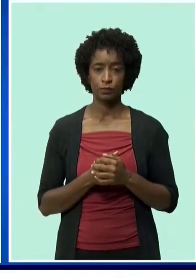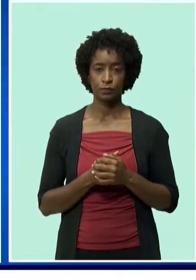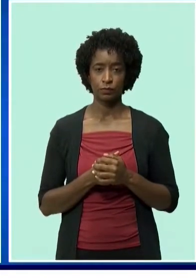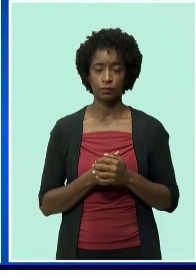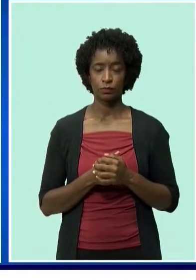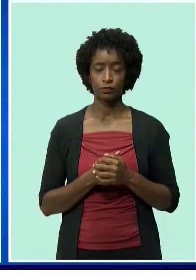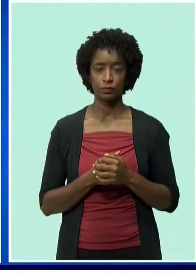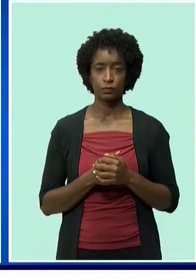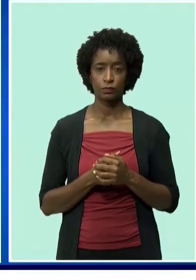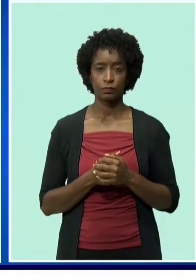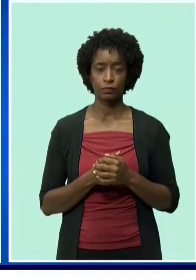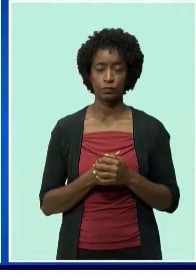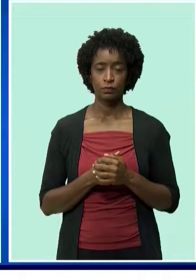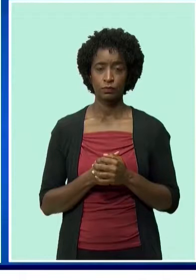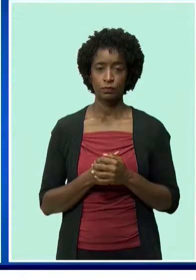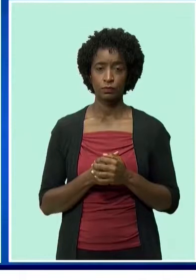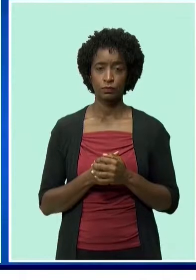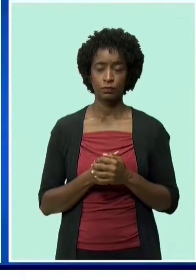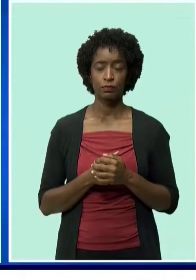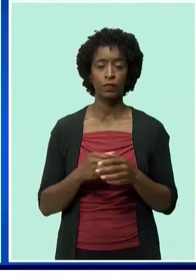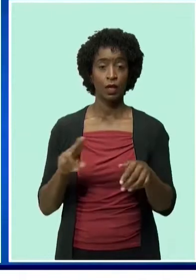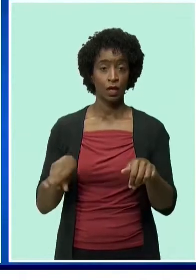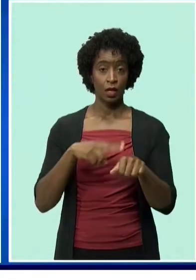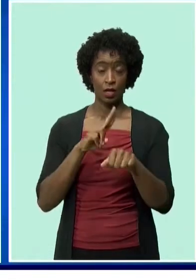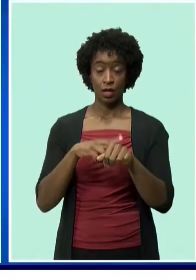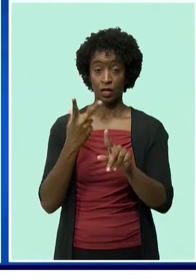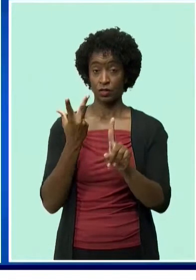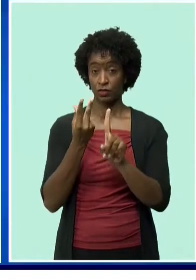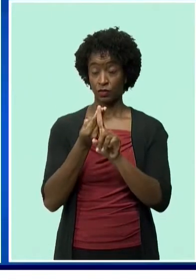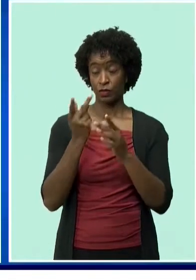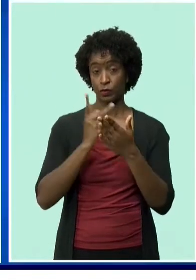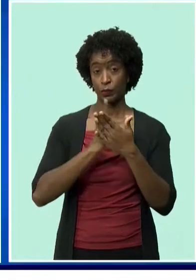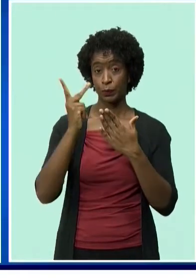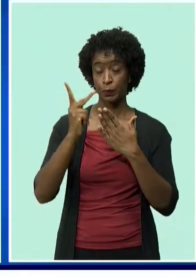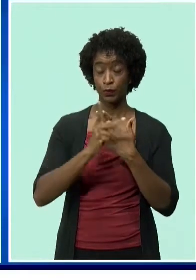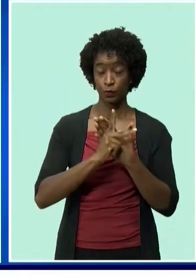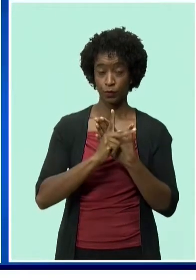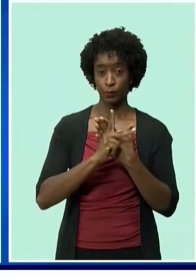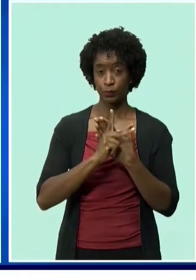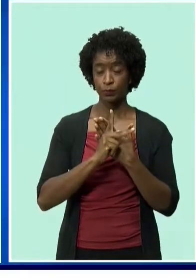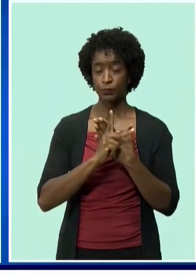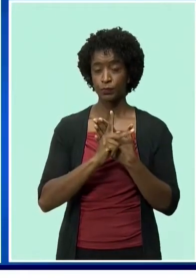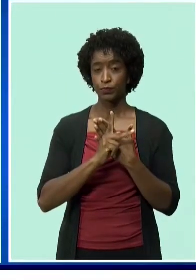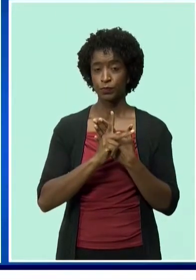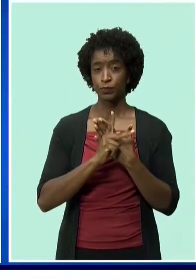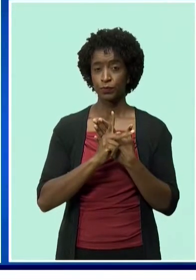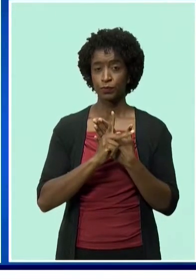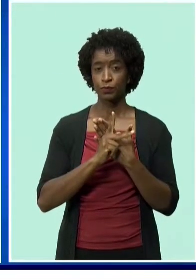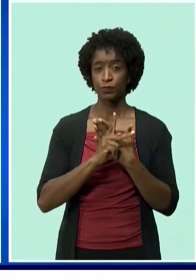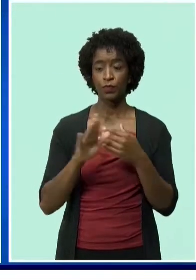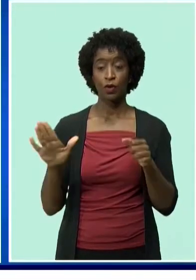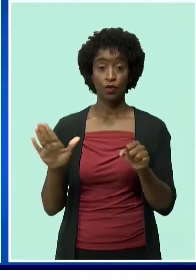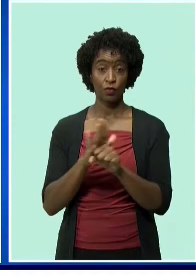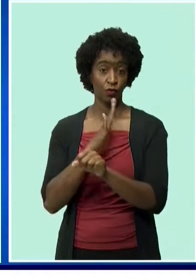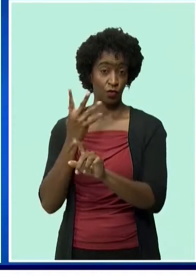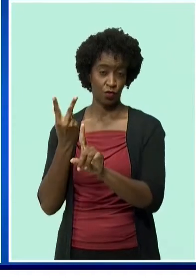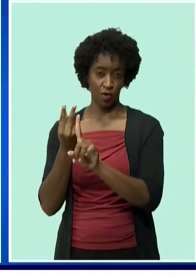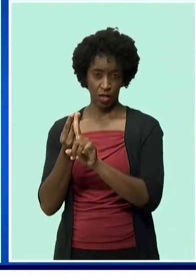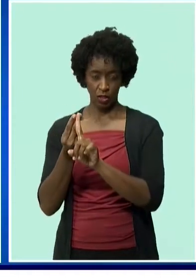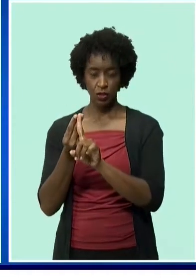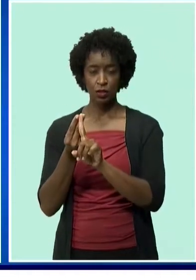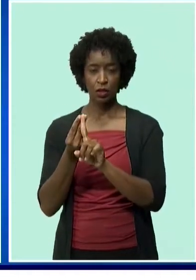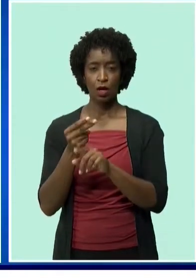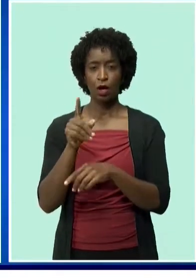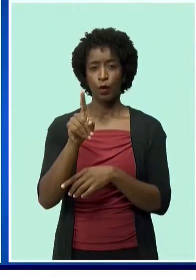56,161 females. Now, under the National Vaccination Program for COVID-19, the total number of fully vaccinated people